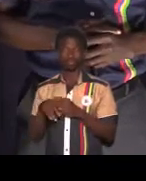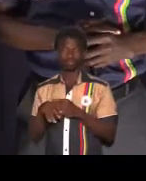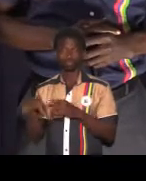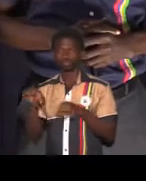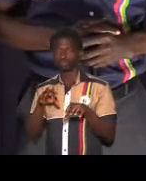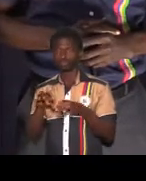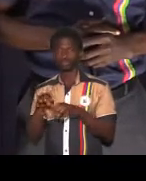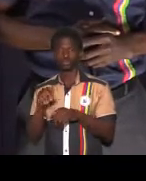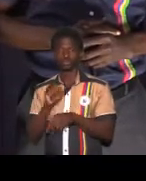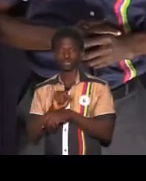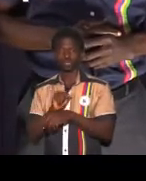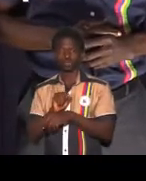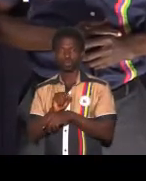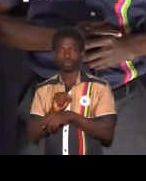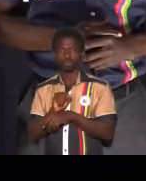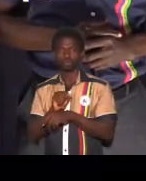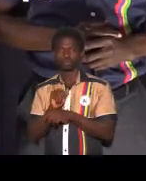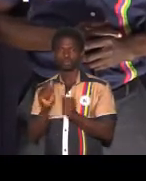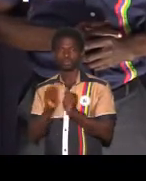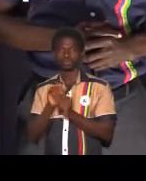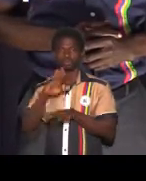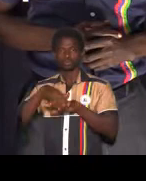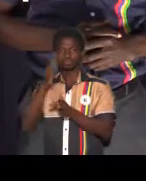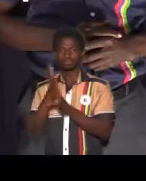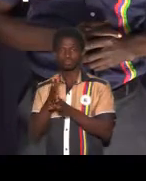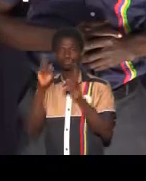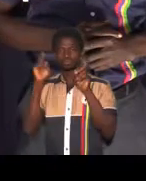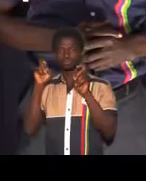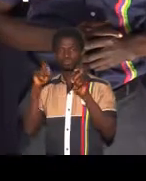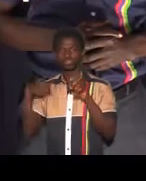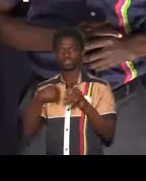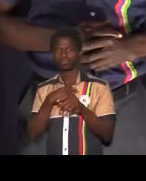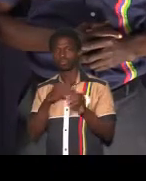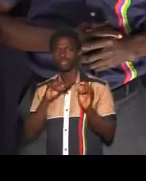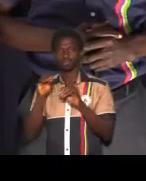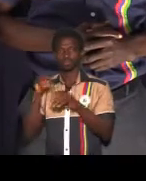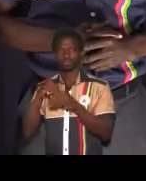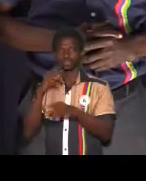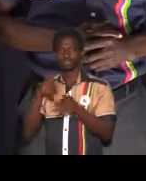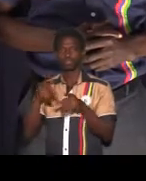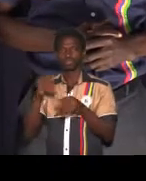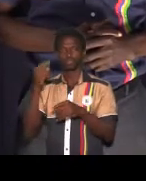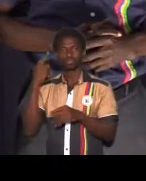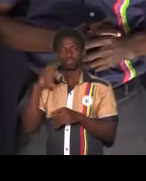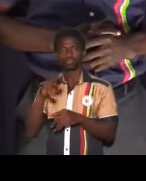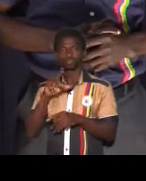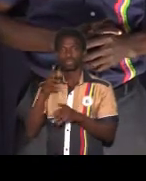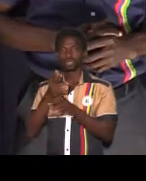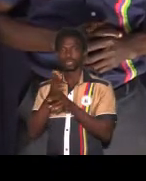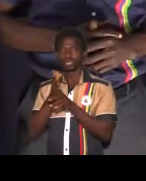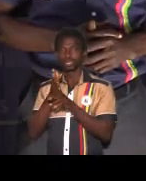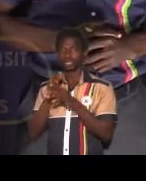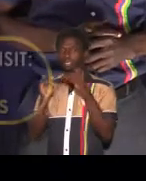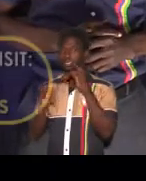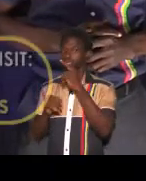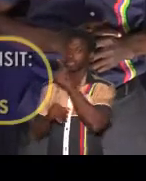practice using the online assessment that we have put in place for you. The link for today's online assessment is